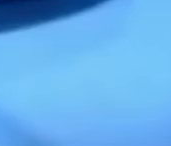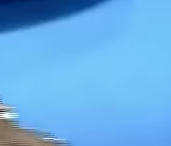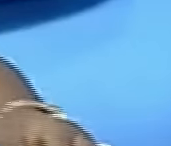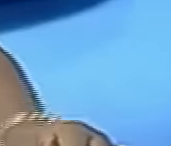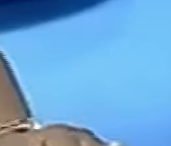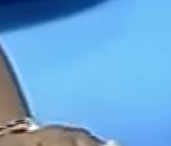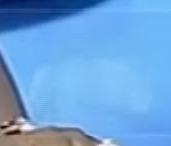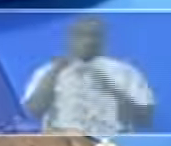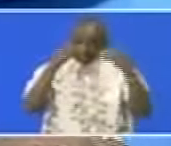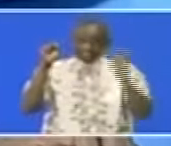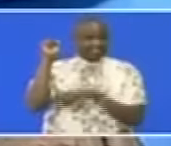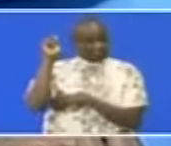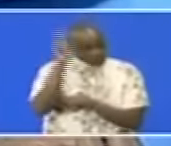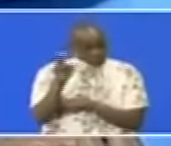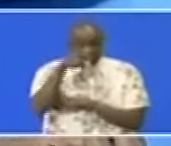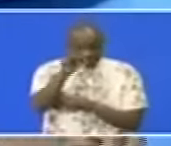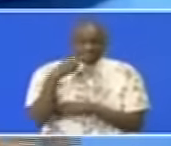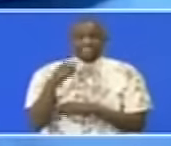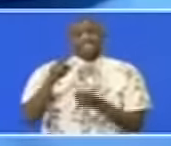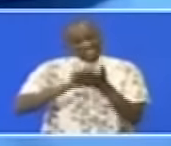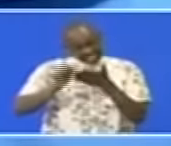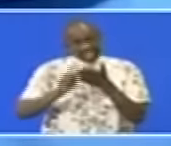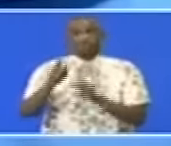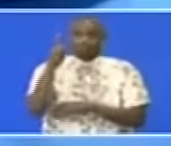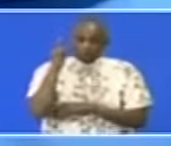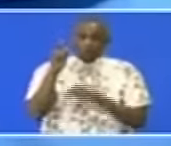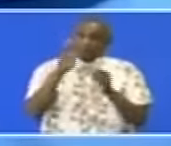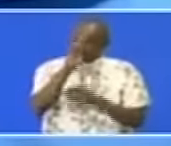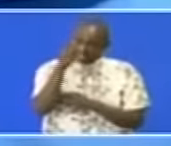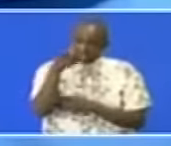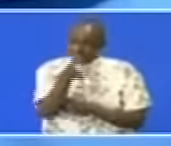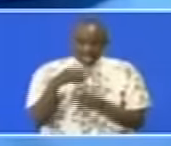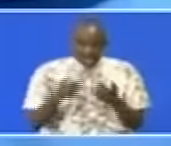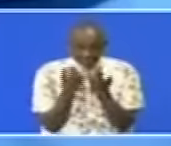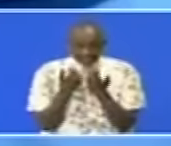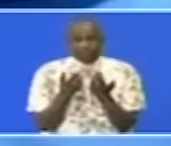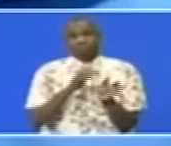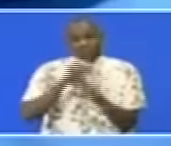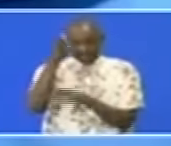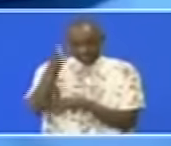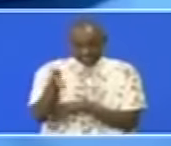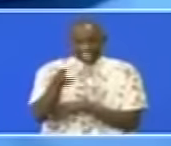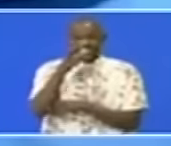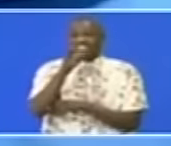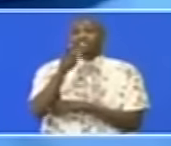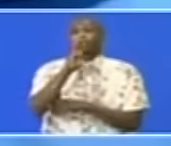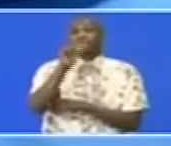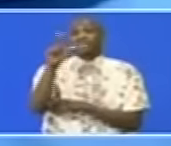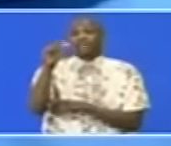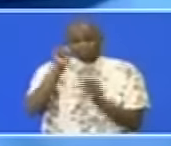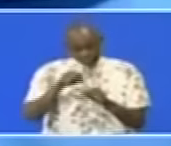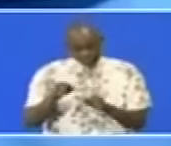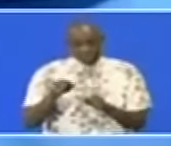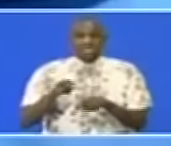President Uhuru Kenyatta has today signed into law four bills passed by Parliament. Now the bills are centered to were the